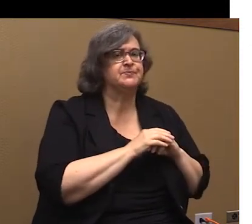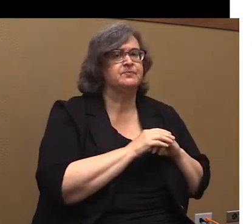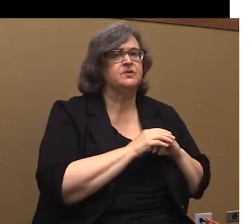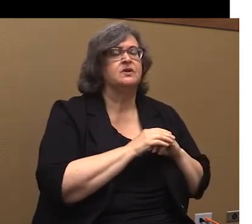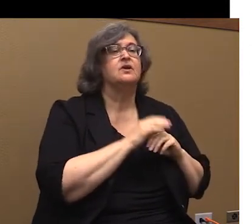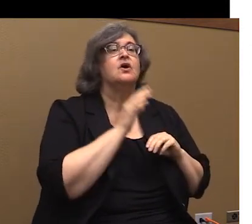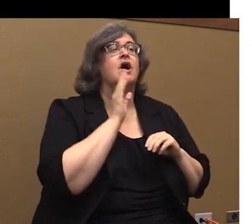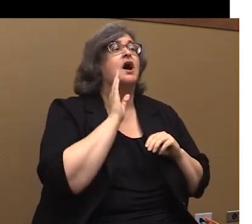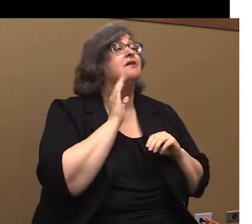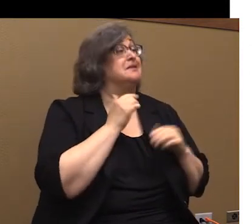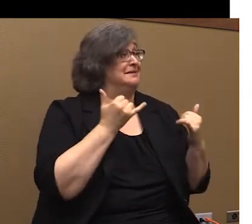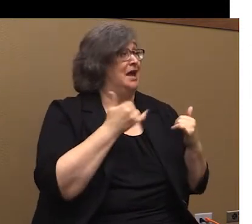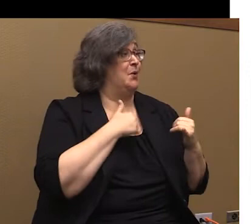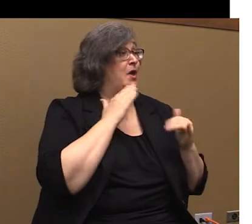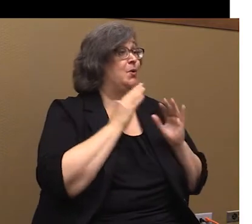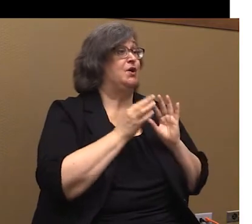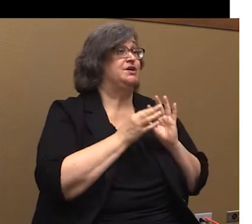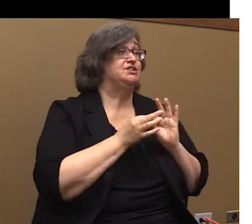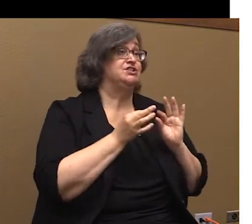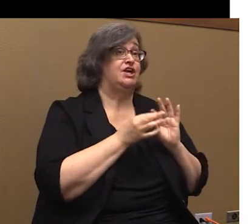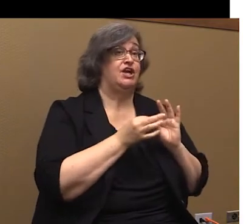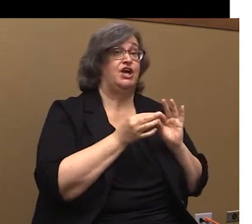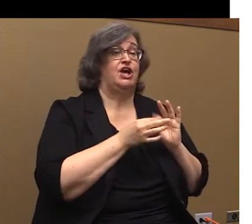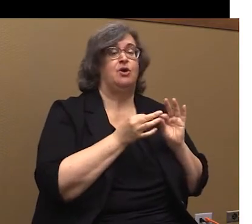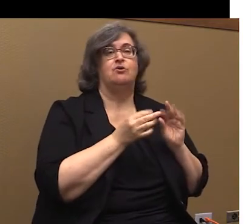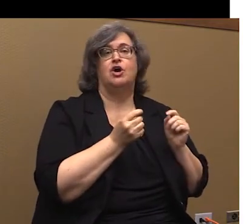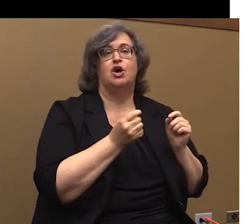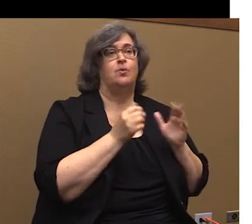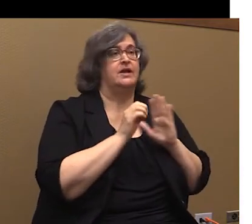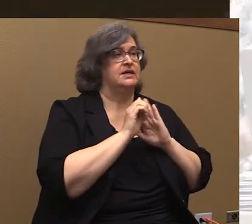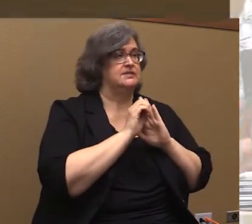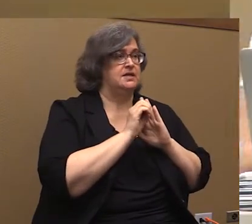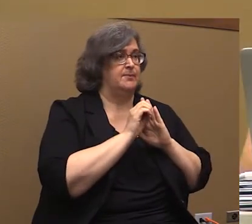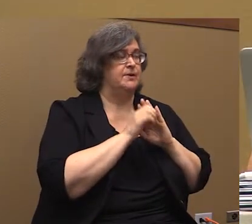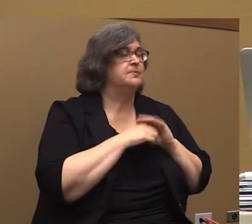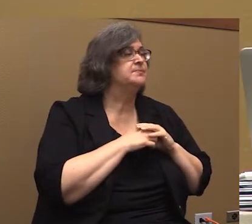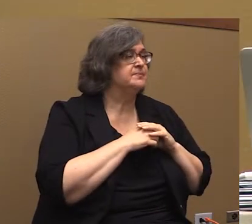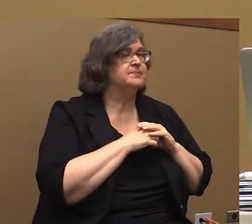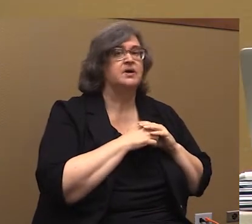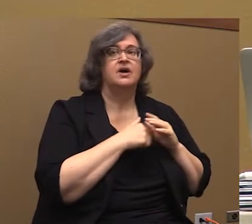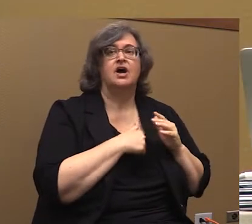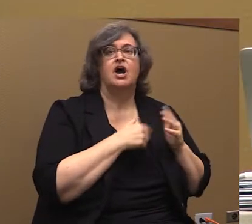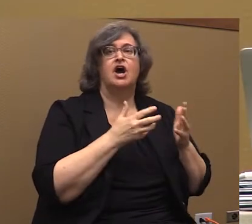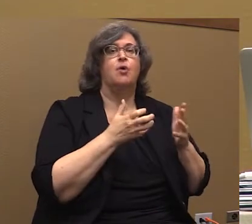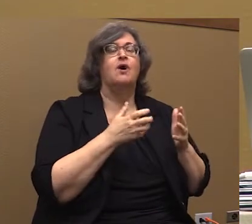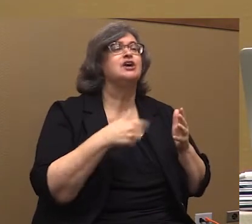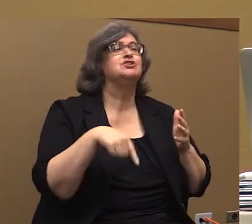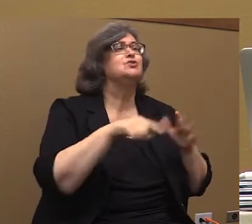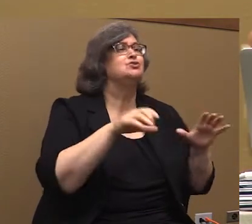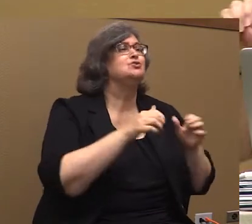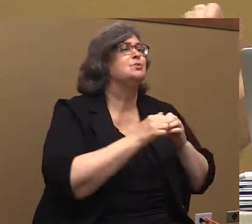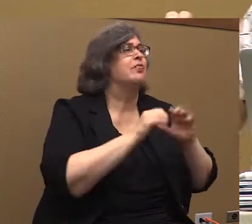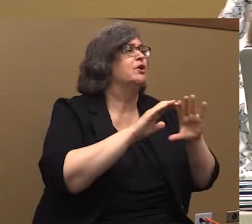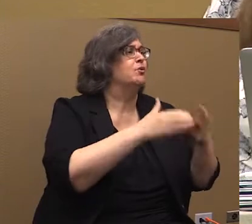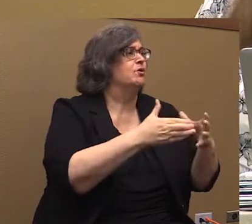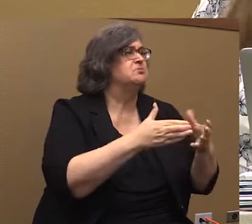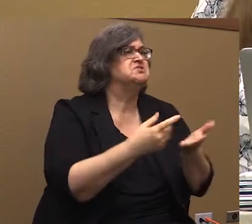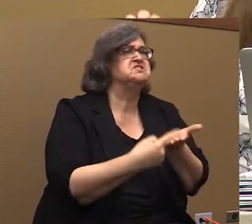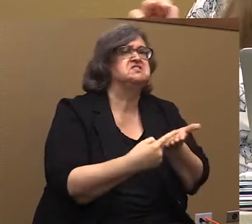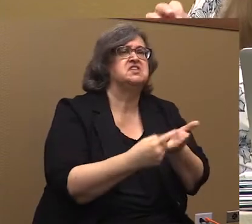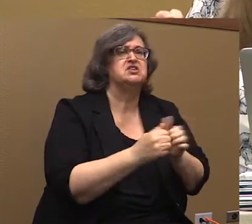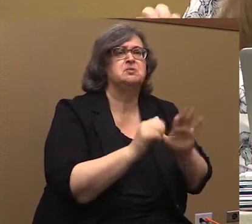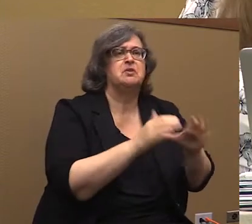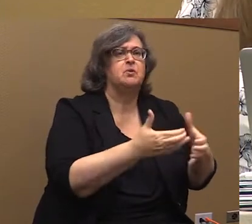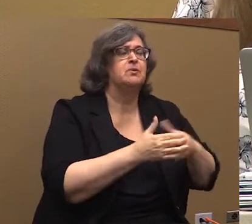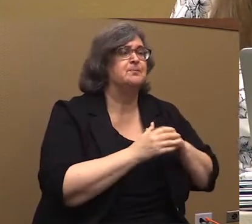able to state the perspective of other people. And I'm going to share with you